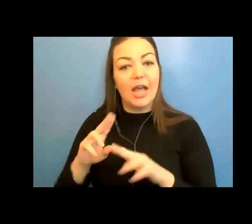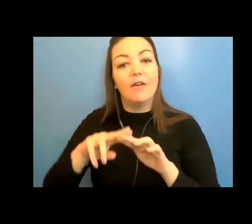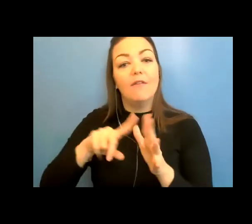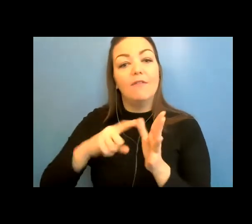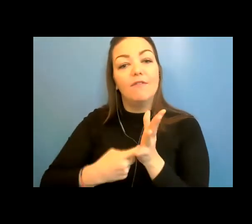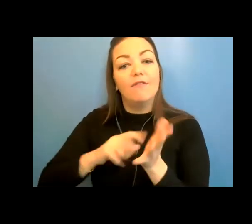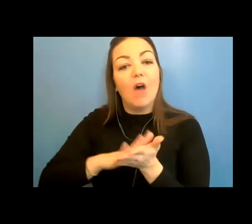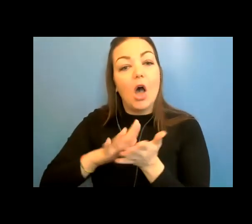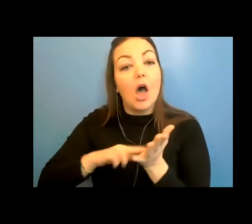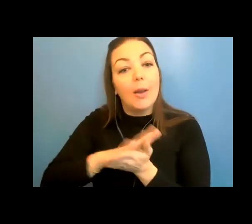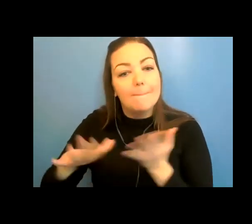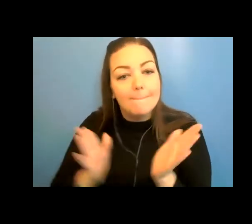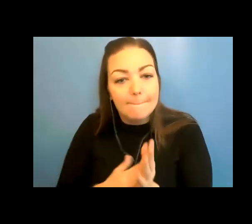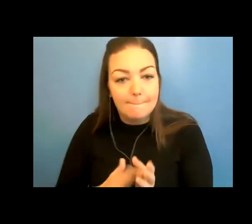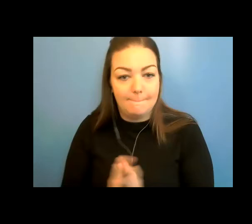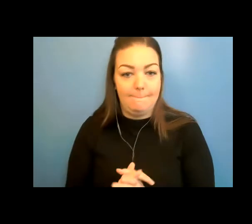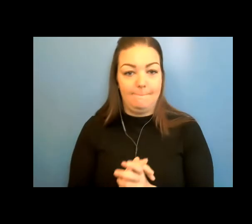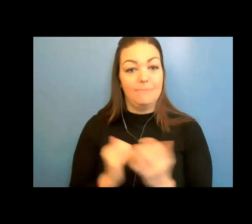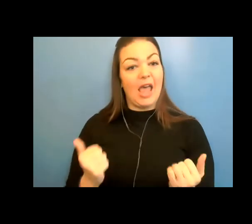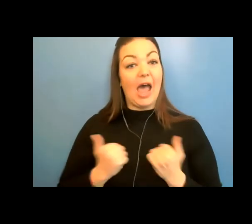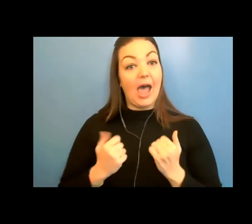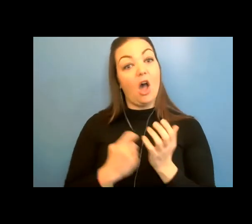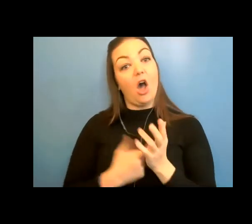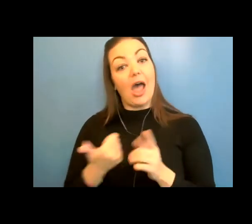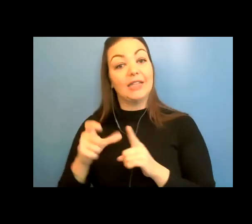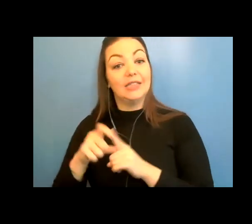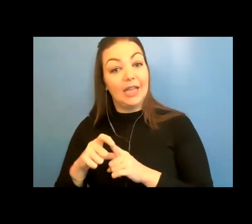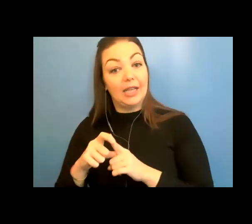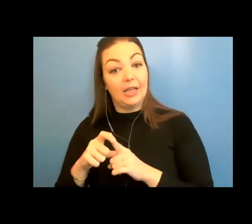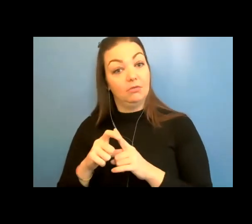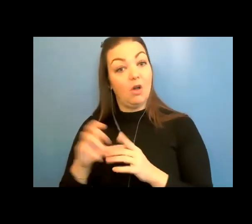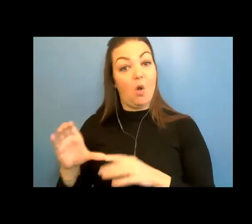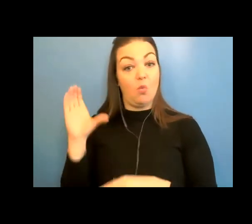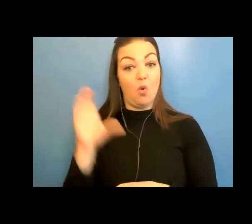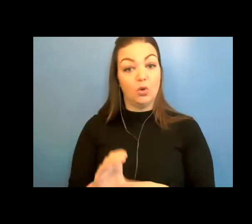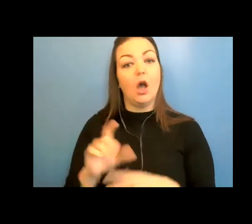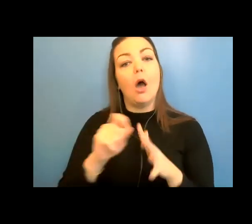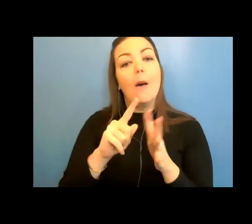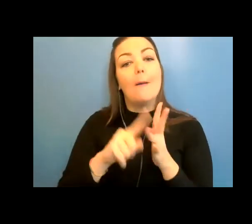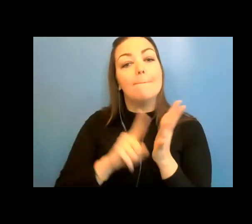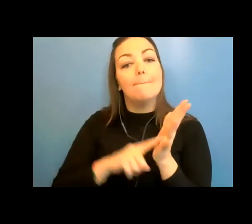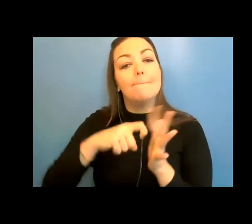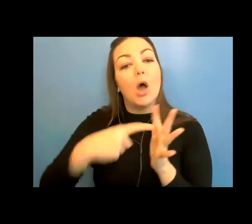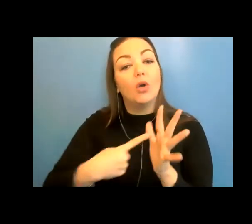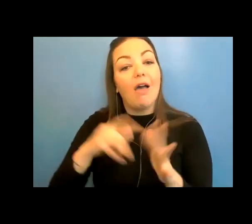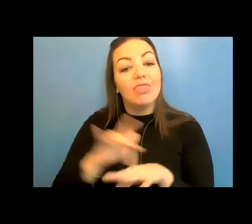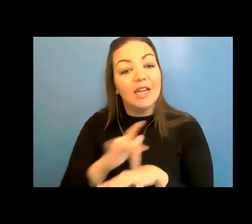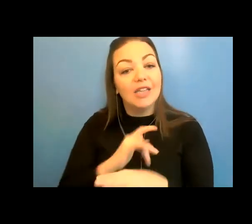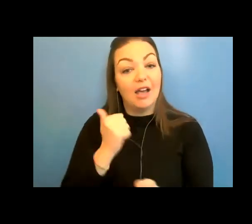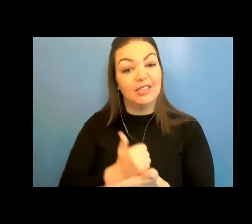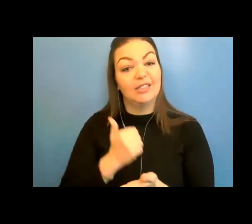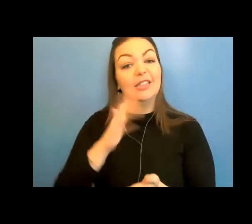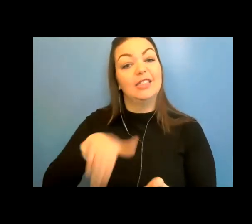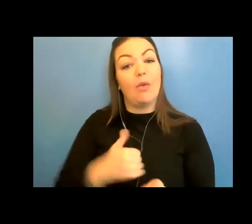award partners are Polka Theatre, Southbank Centre, the Bagri Foundation, Sage Gateshead, and Museum of the